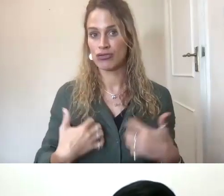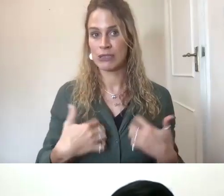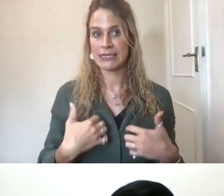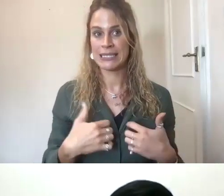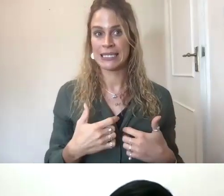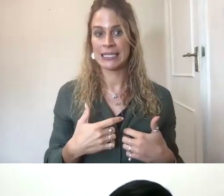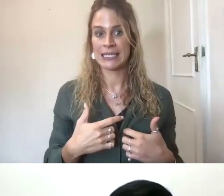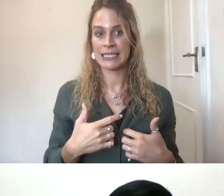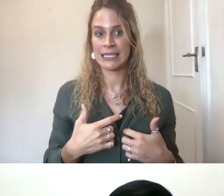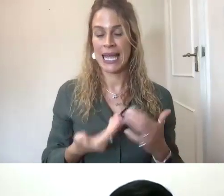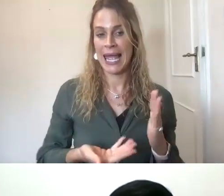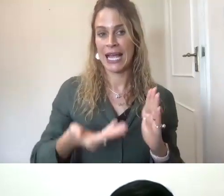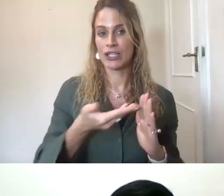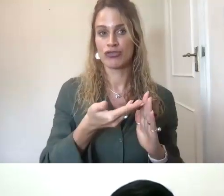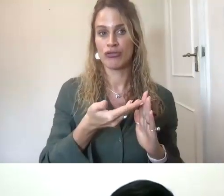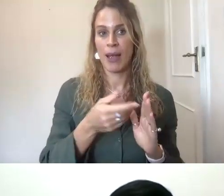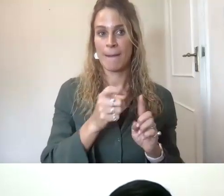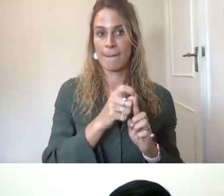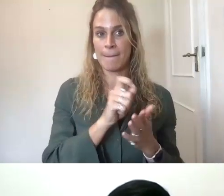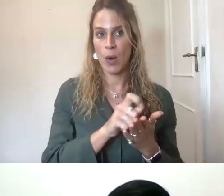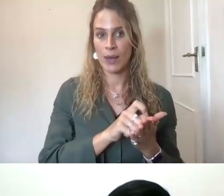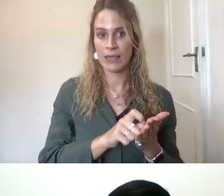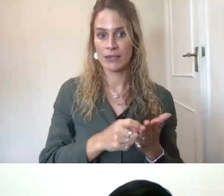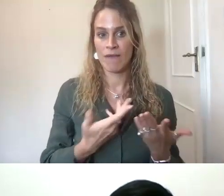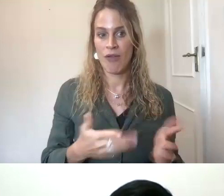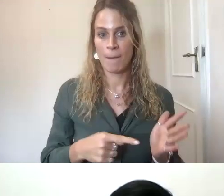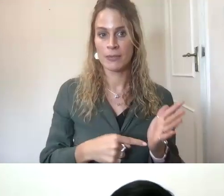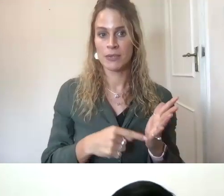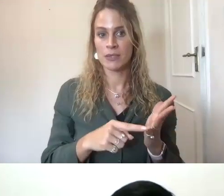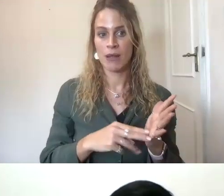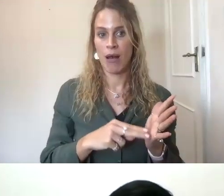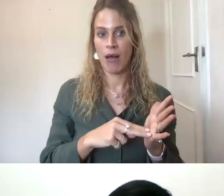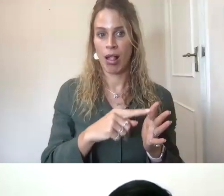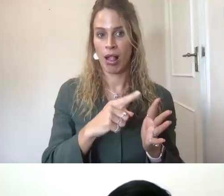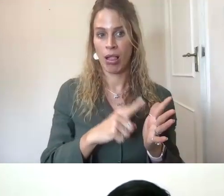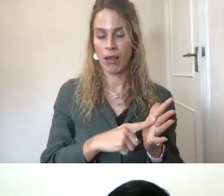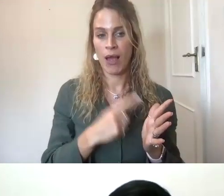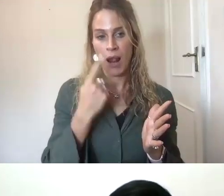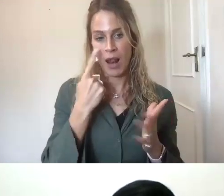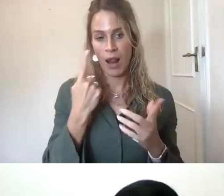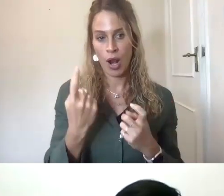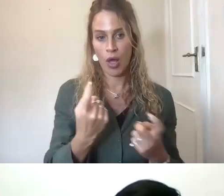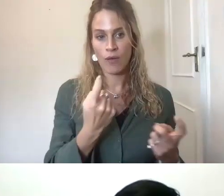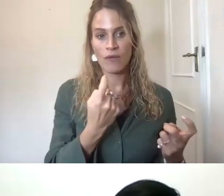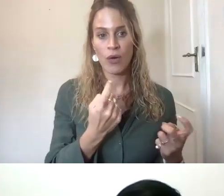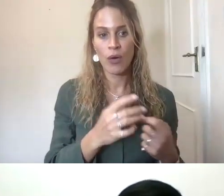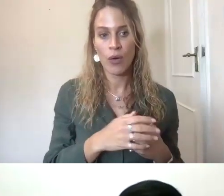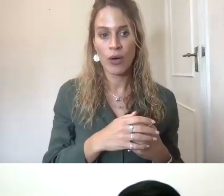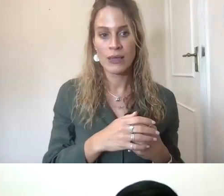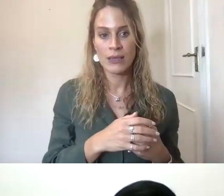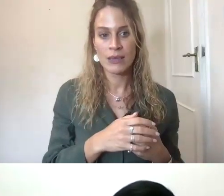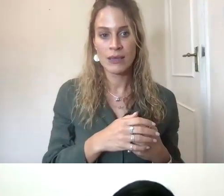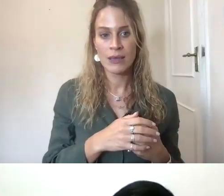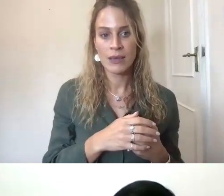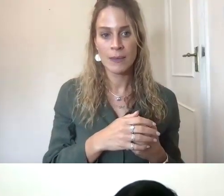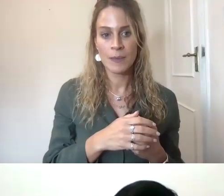reading, additional poems from Tamil to look for Kanimuri Karunanidhi's poems,